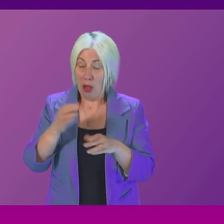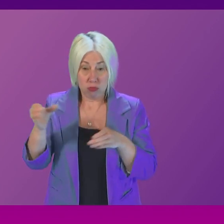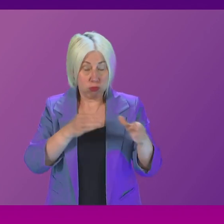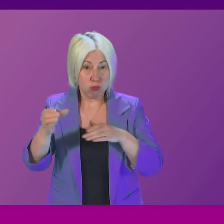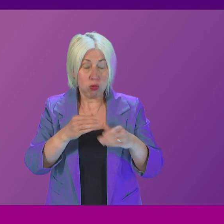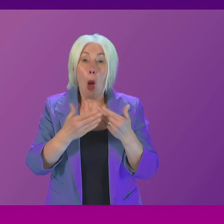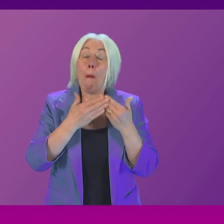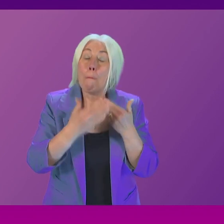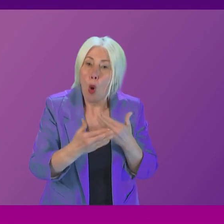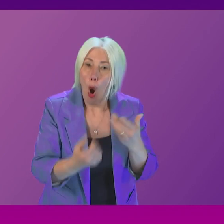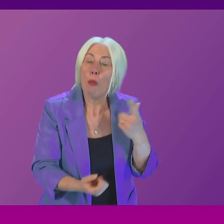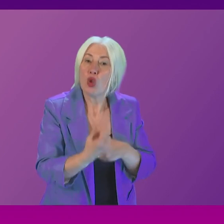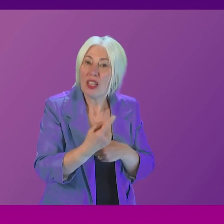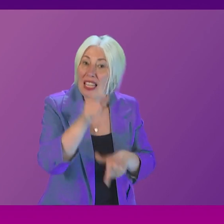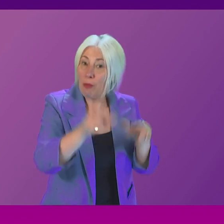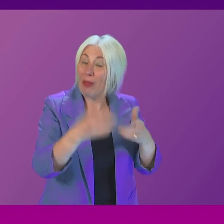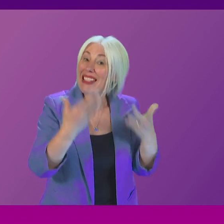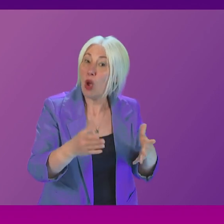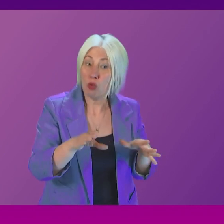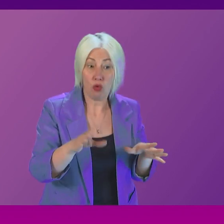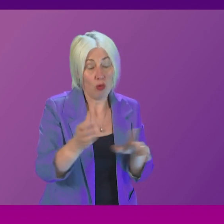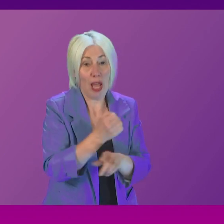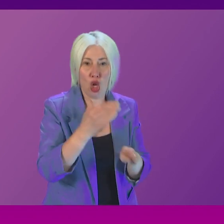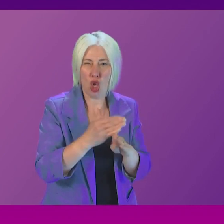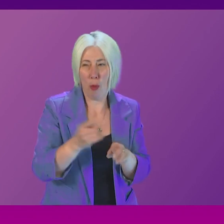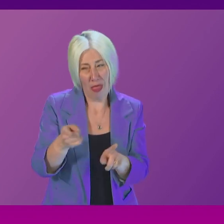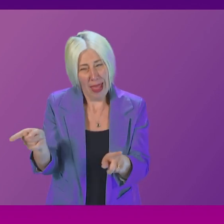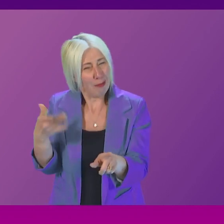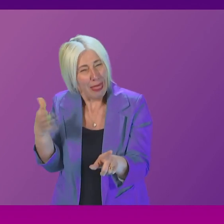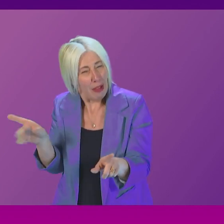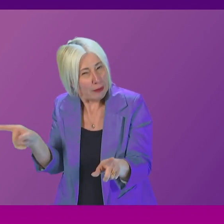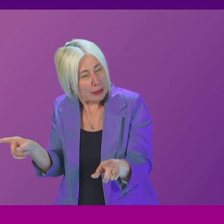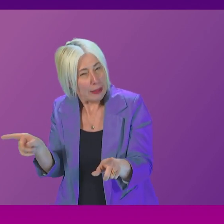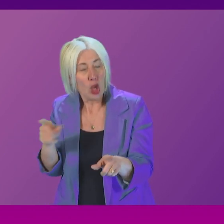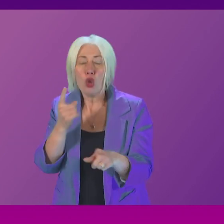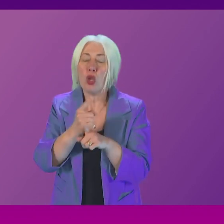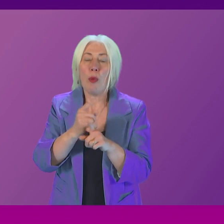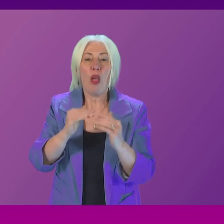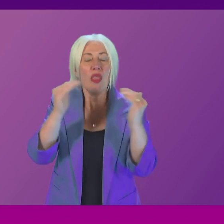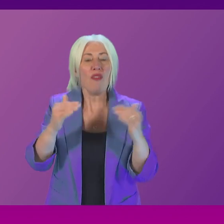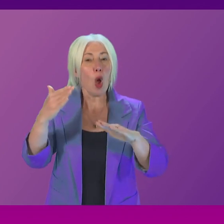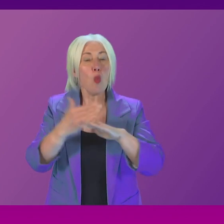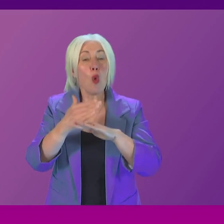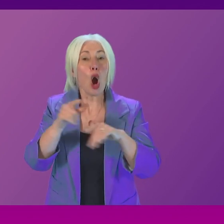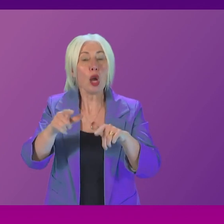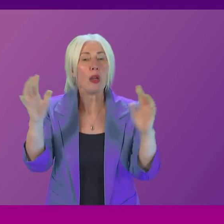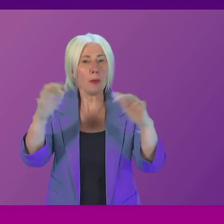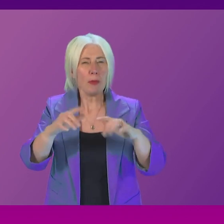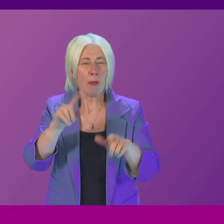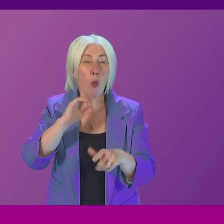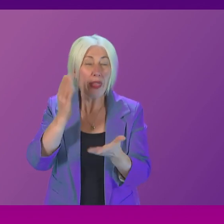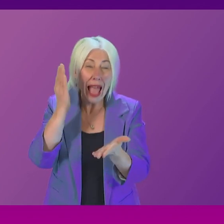opportunities for more people to gain employment. So could the government give a commitment that you've talked about the Fair Work Convention, but will we really